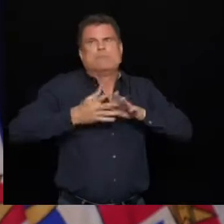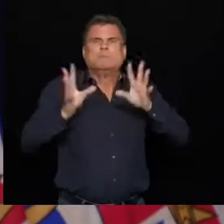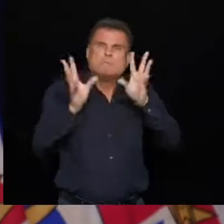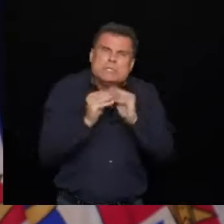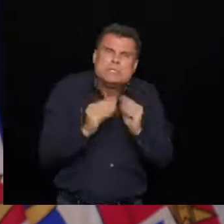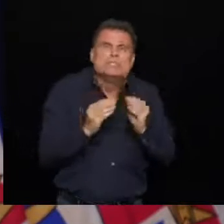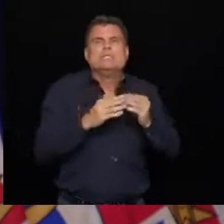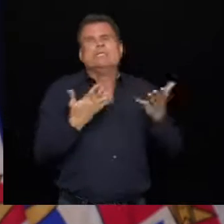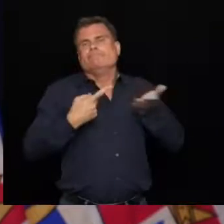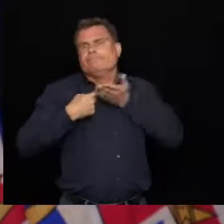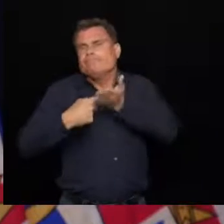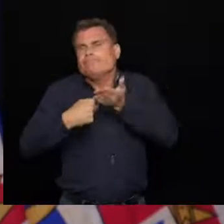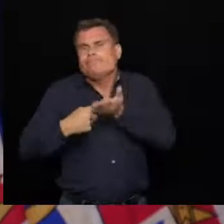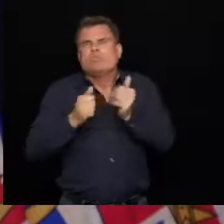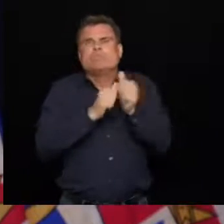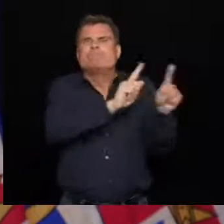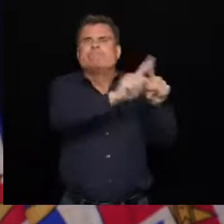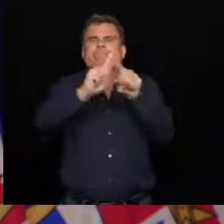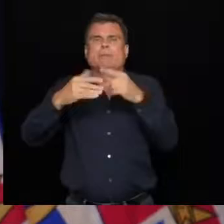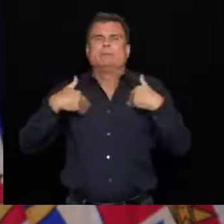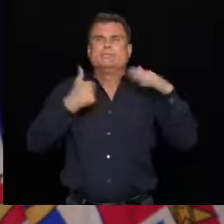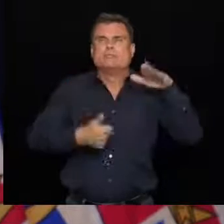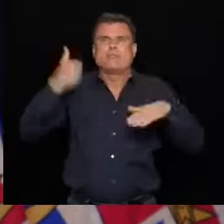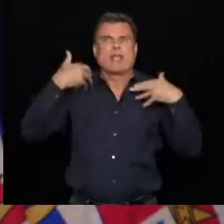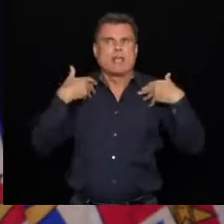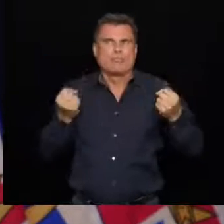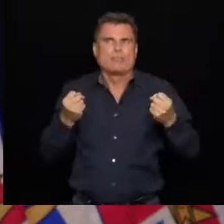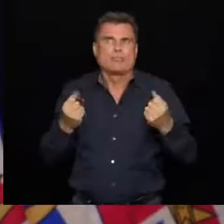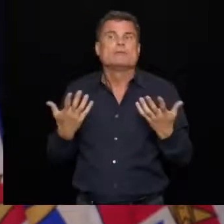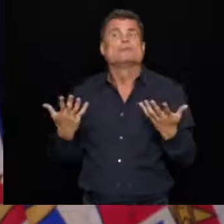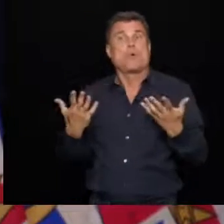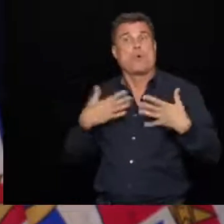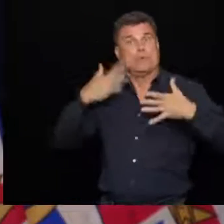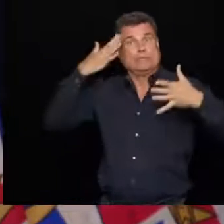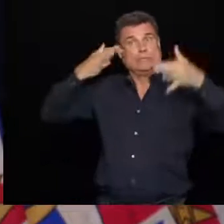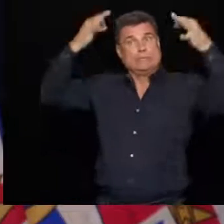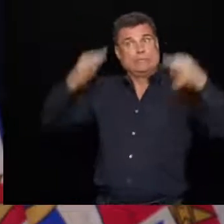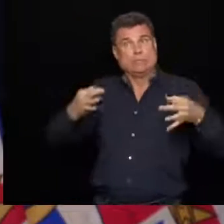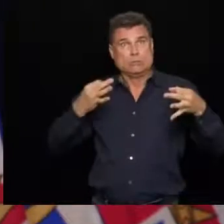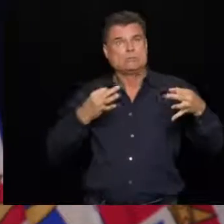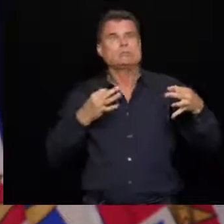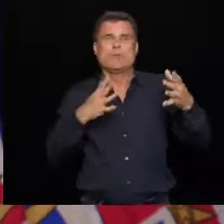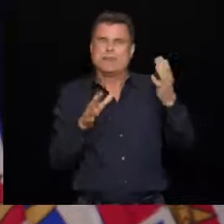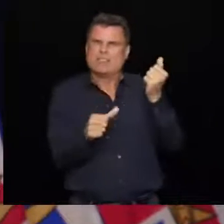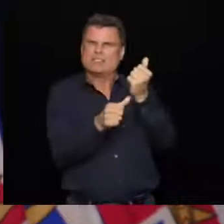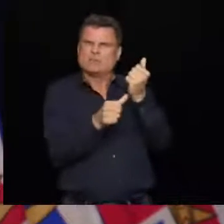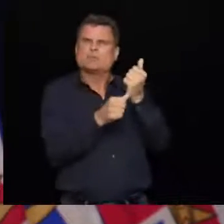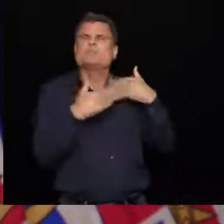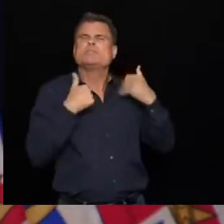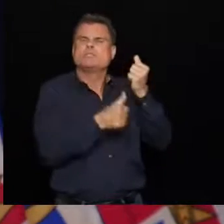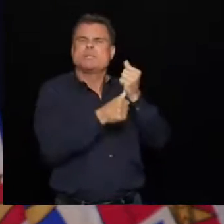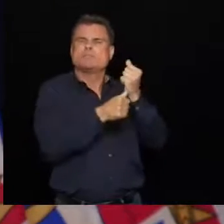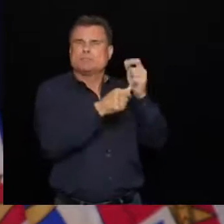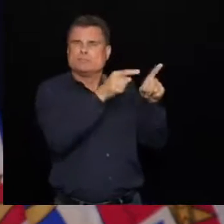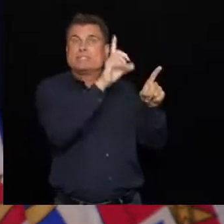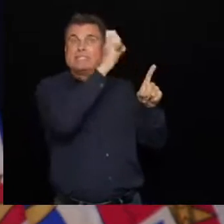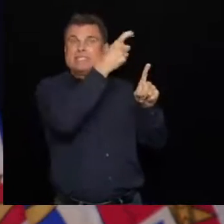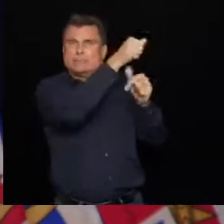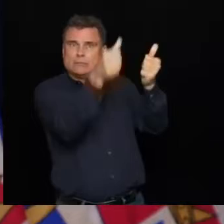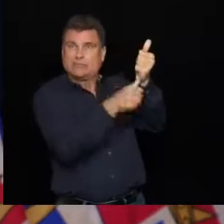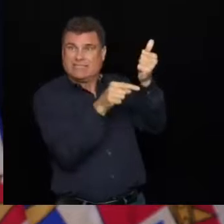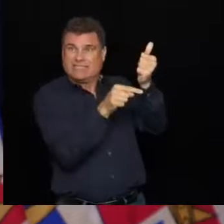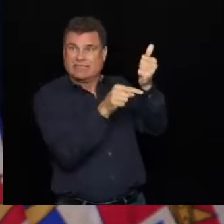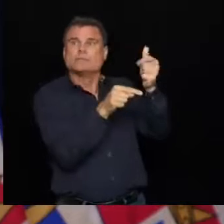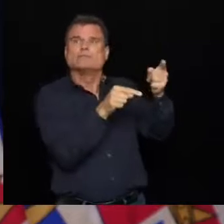of the decision-making will be done with the Deputy and myself, and he will be and we will both be in contact with both